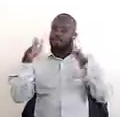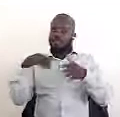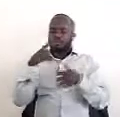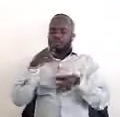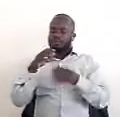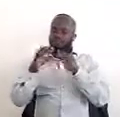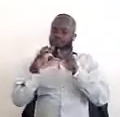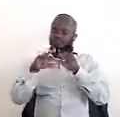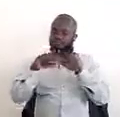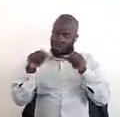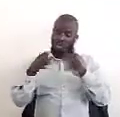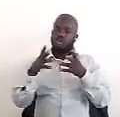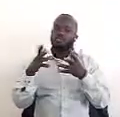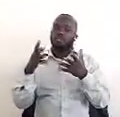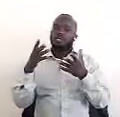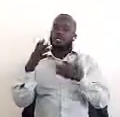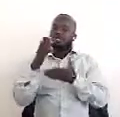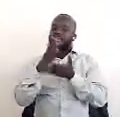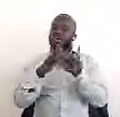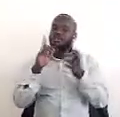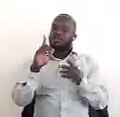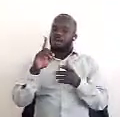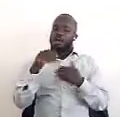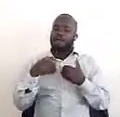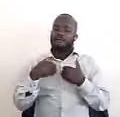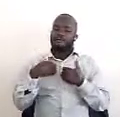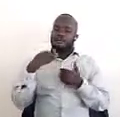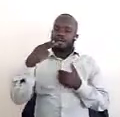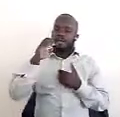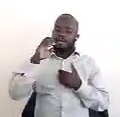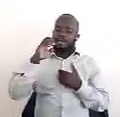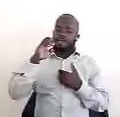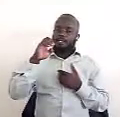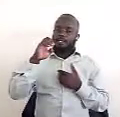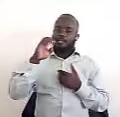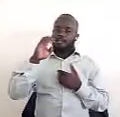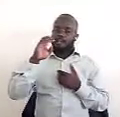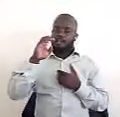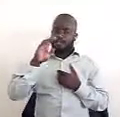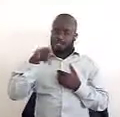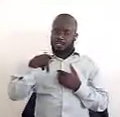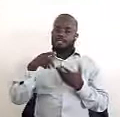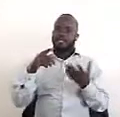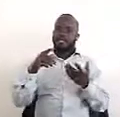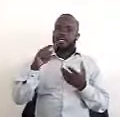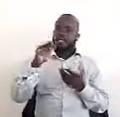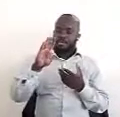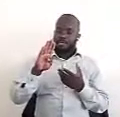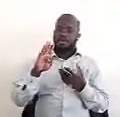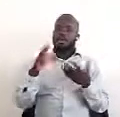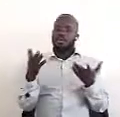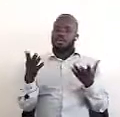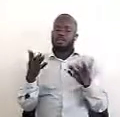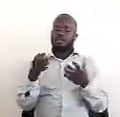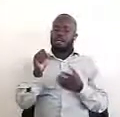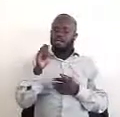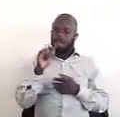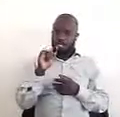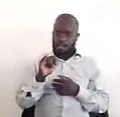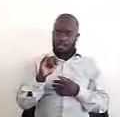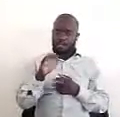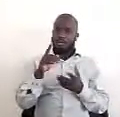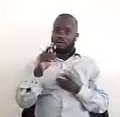been diagnosed with or treated for illnesses such as hepatitis, tuberculosis or TB, or a sexually